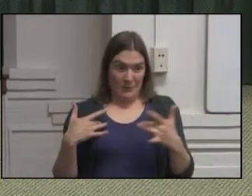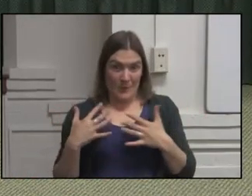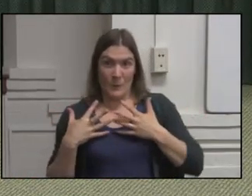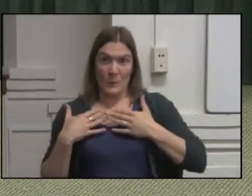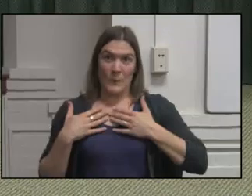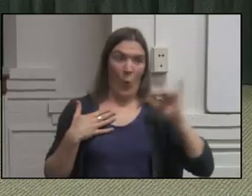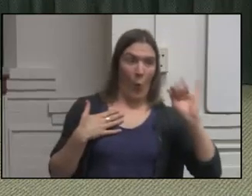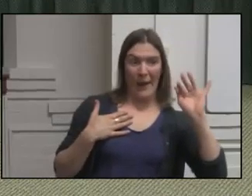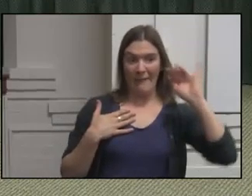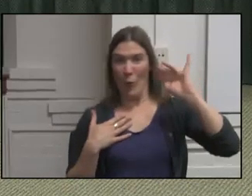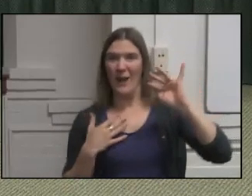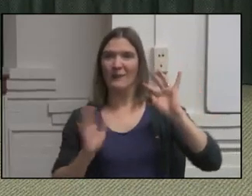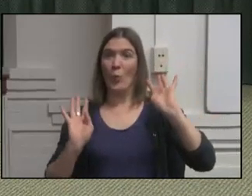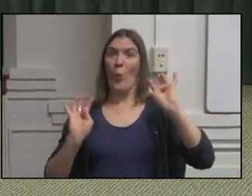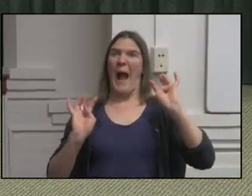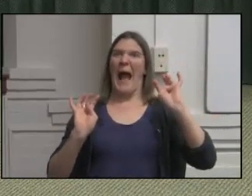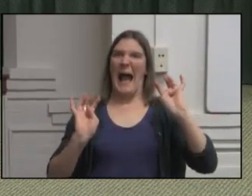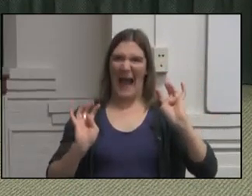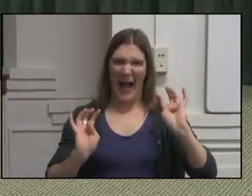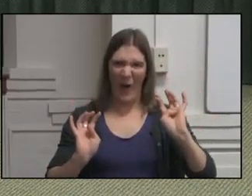up, Selectboard Bingo, you just won. Oh my God.